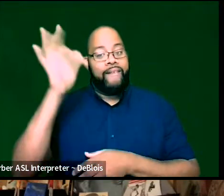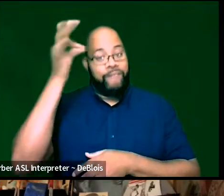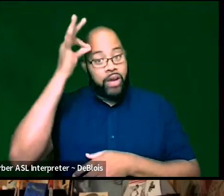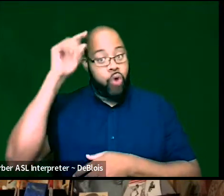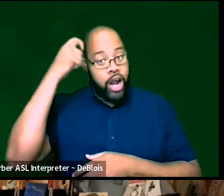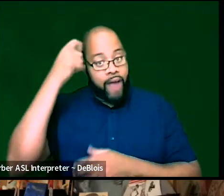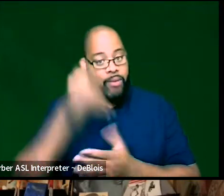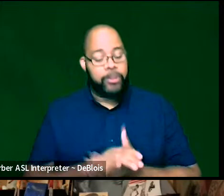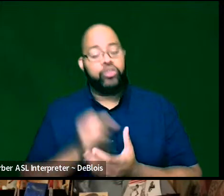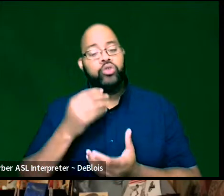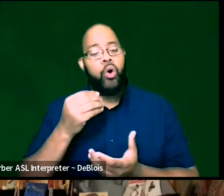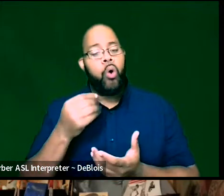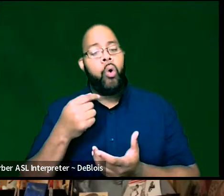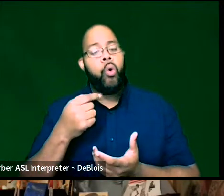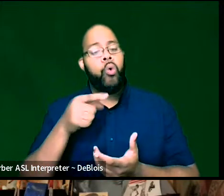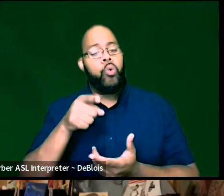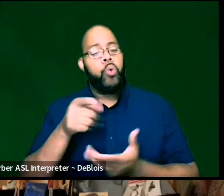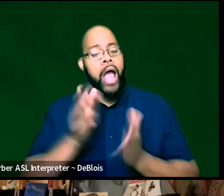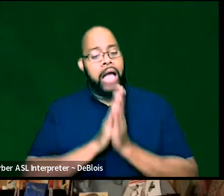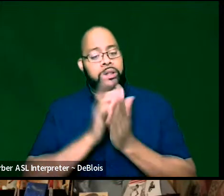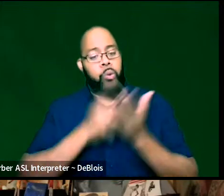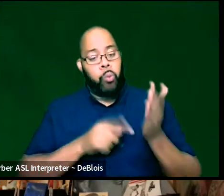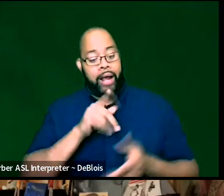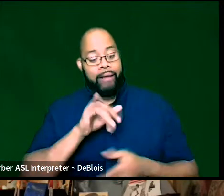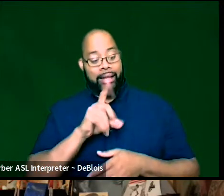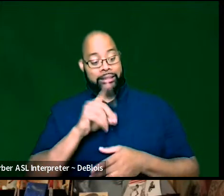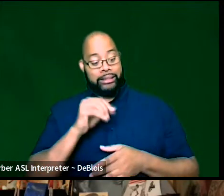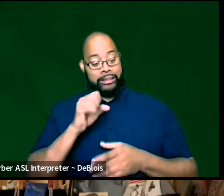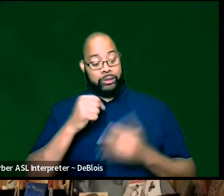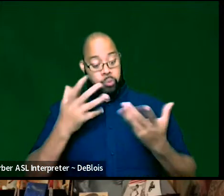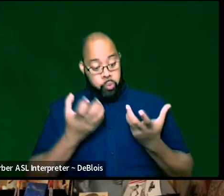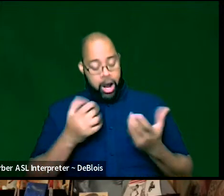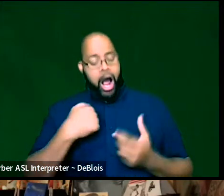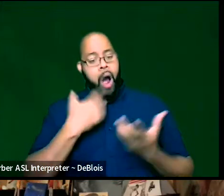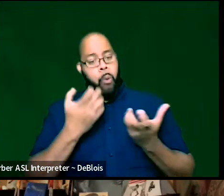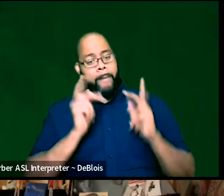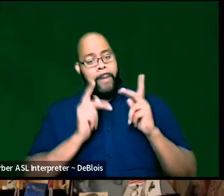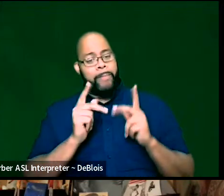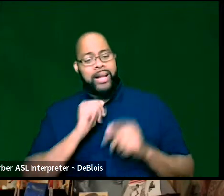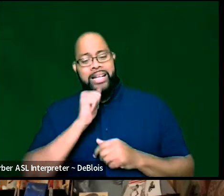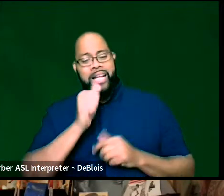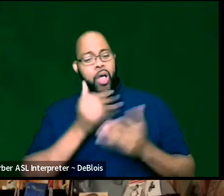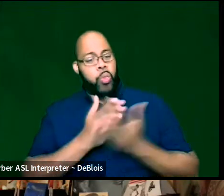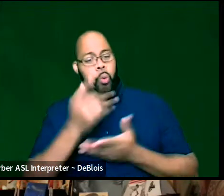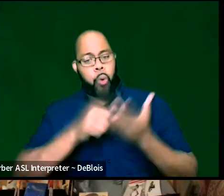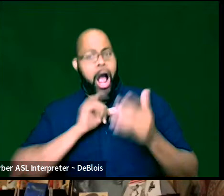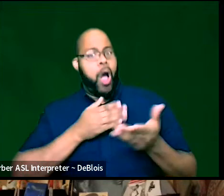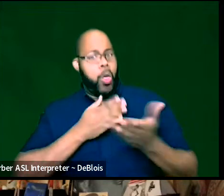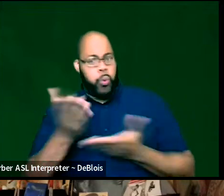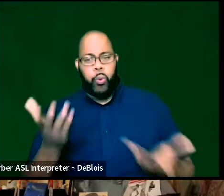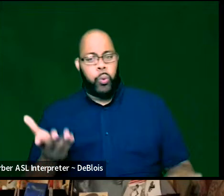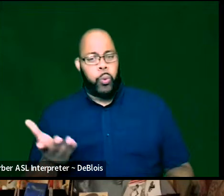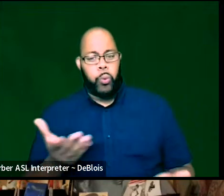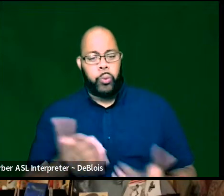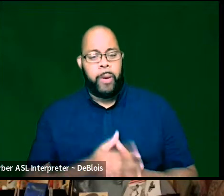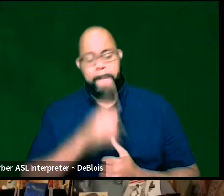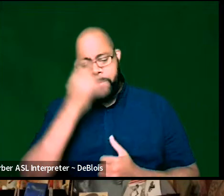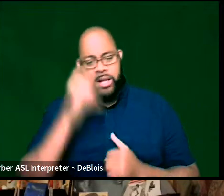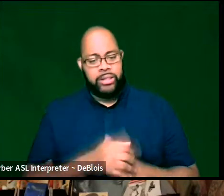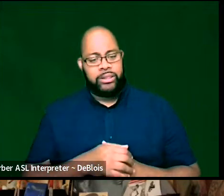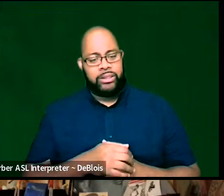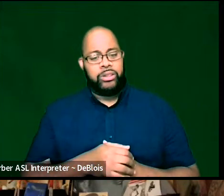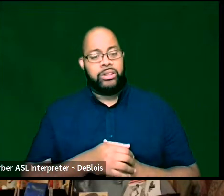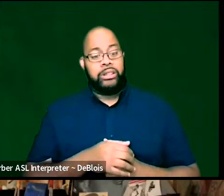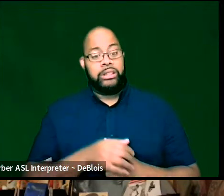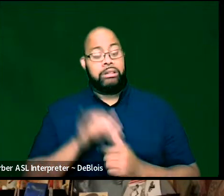government. So you asked, what does Kandis want? I want people to not go through what I went through. Because